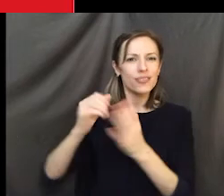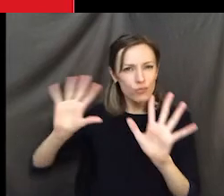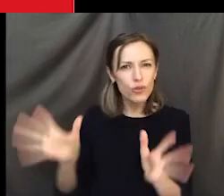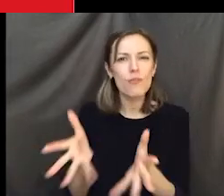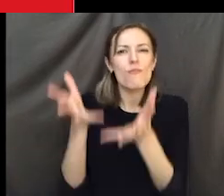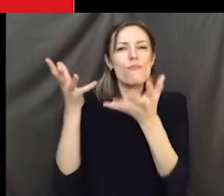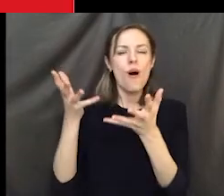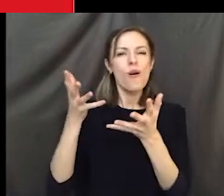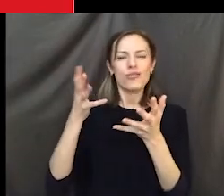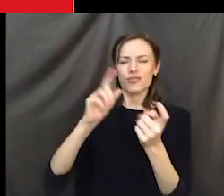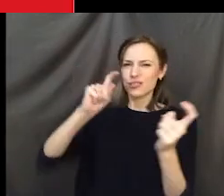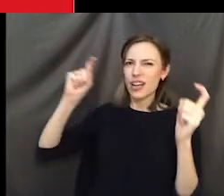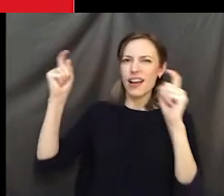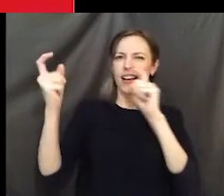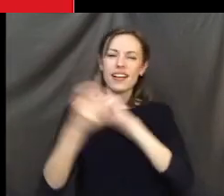work.